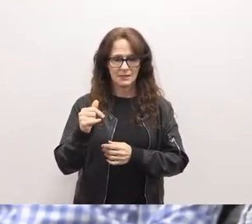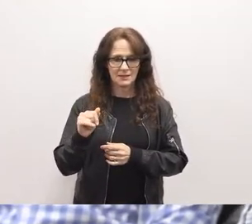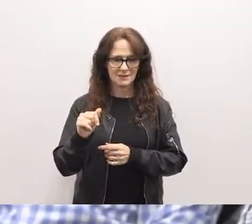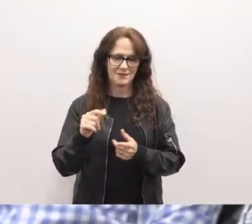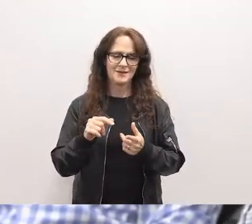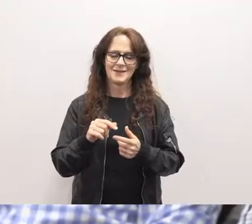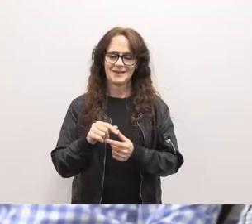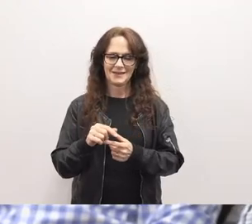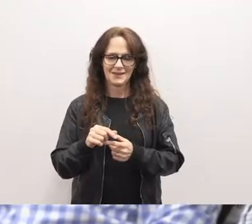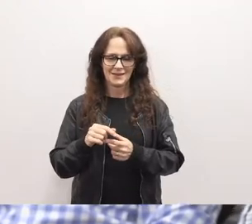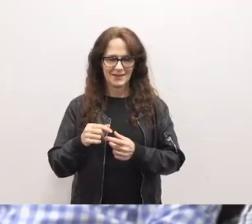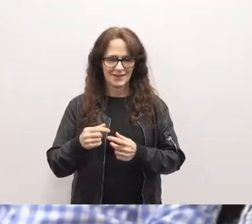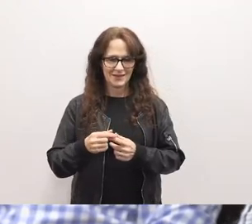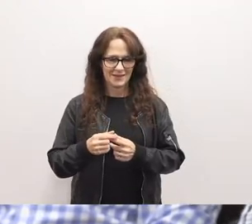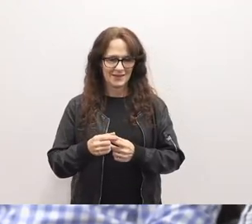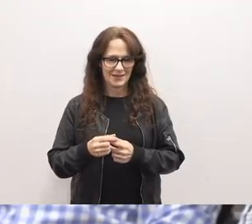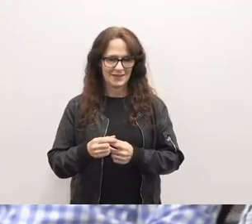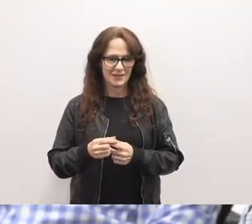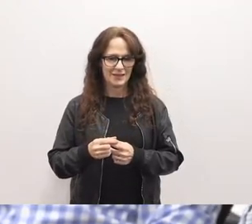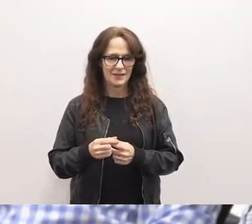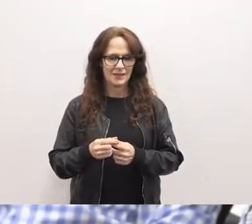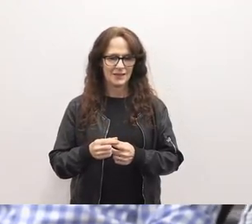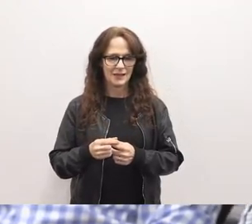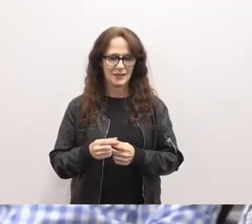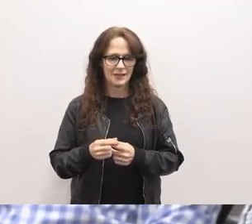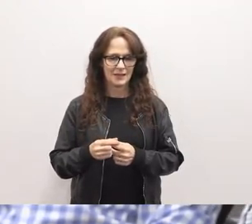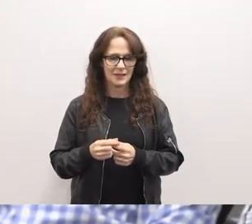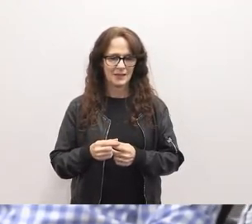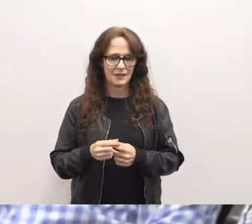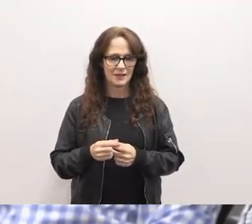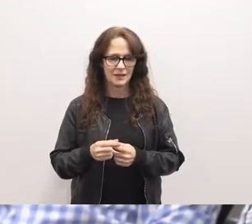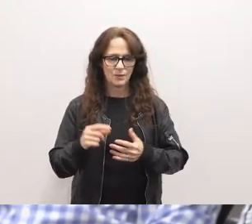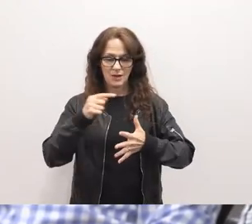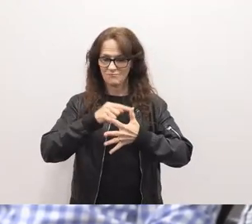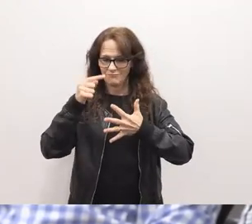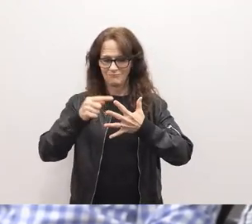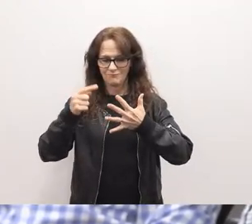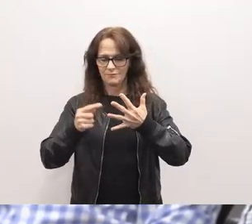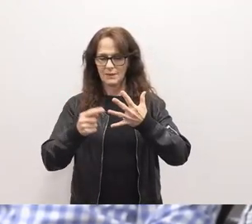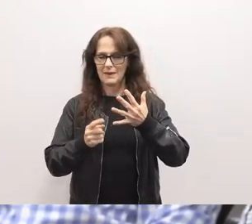Estudiante, Chicano de Aztlan, and Muévete.